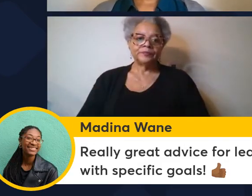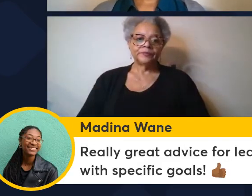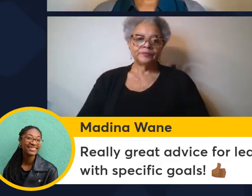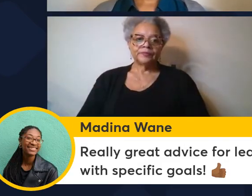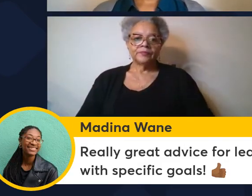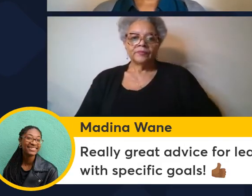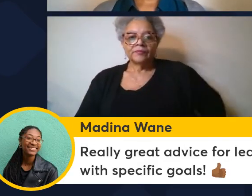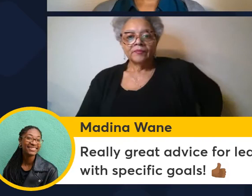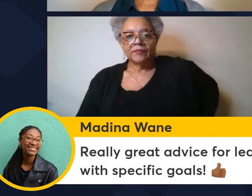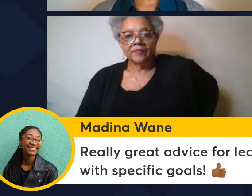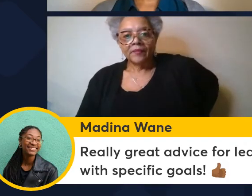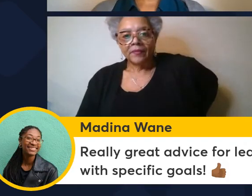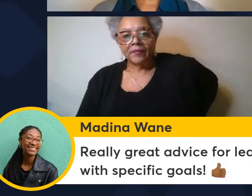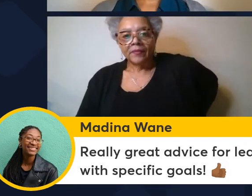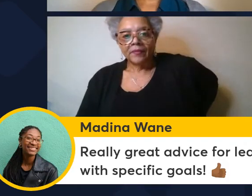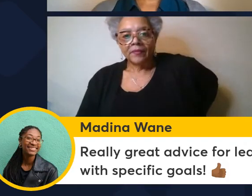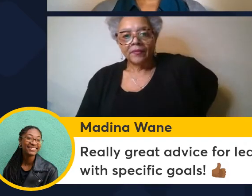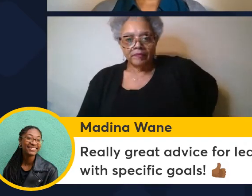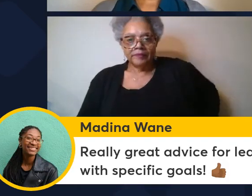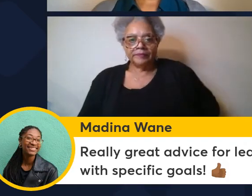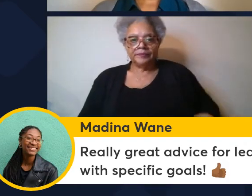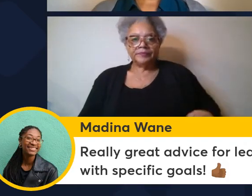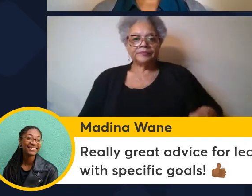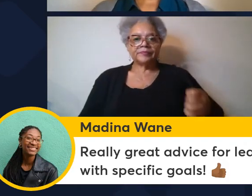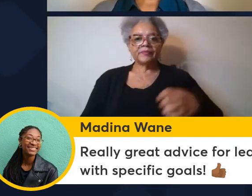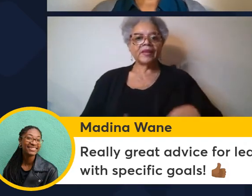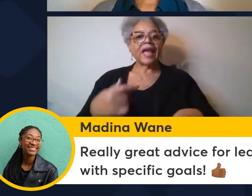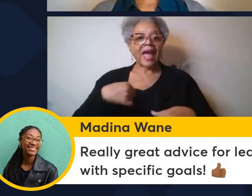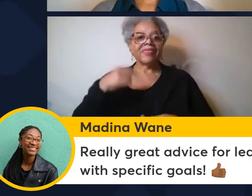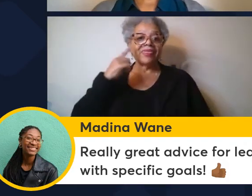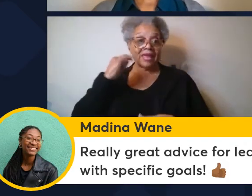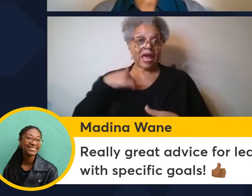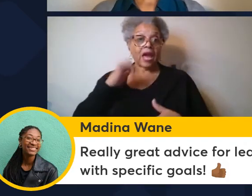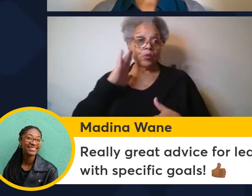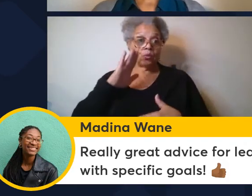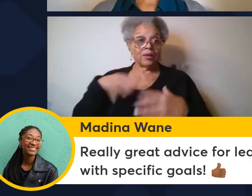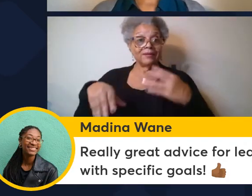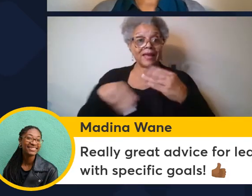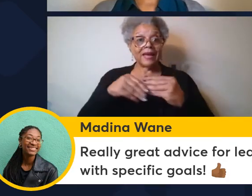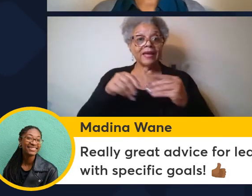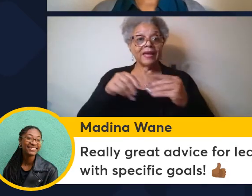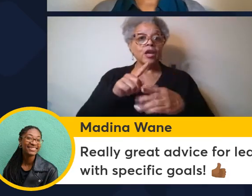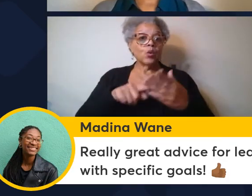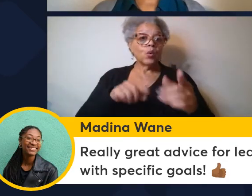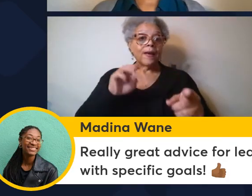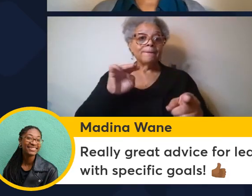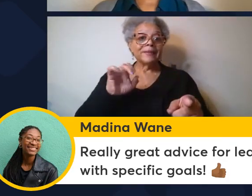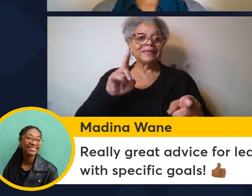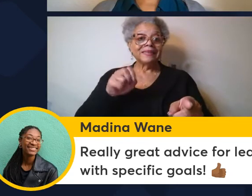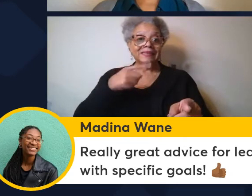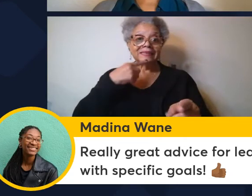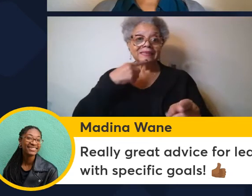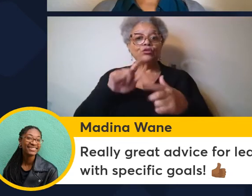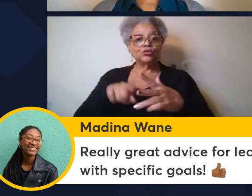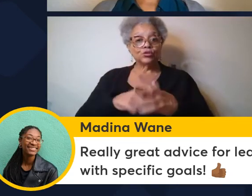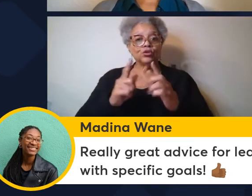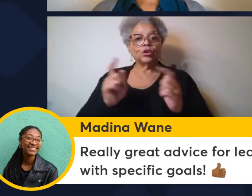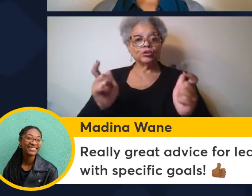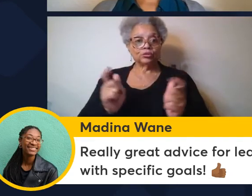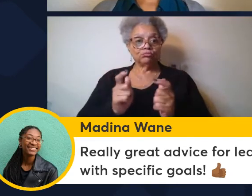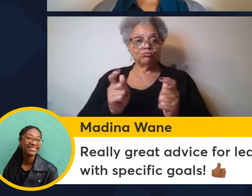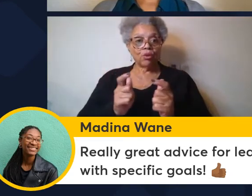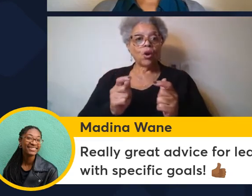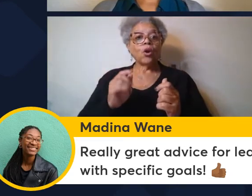Yeah, that sounds fantastic. I think I'll add on that and on what Medina is saying, starting small. I think being